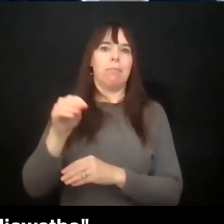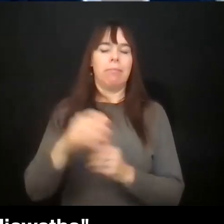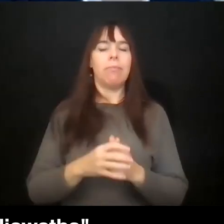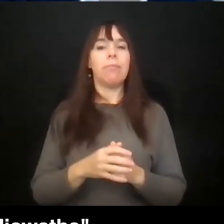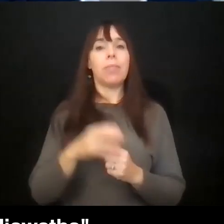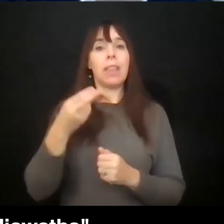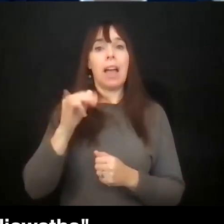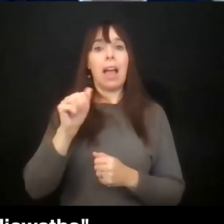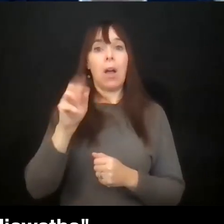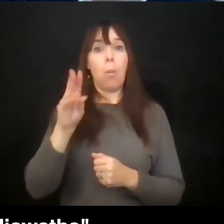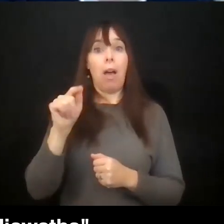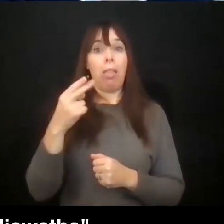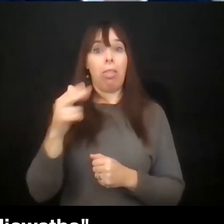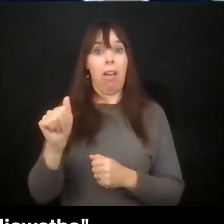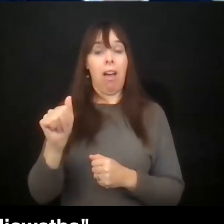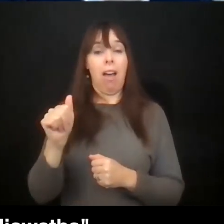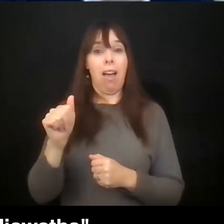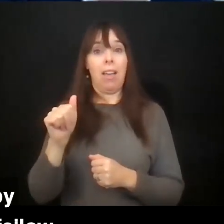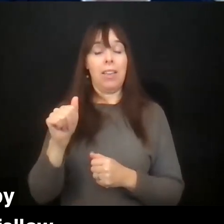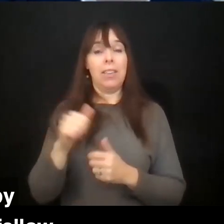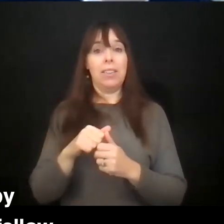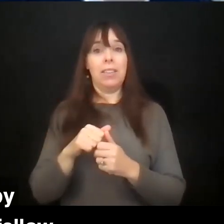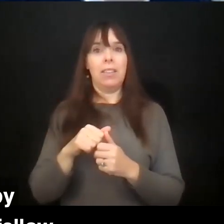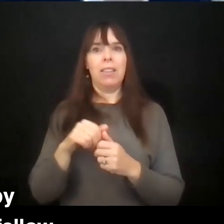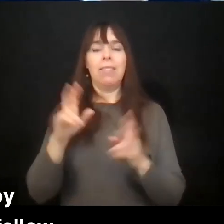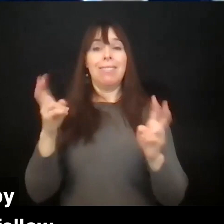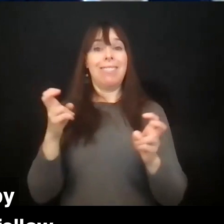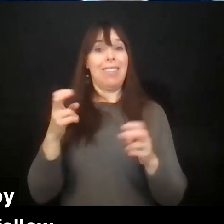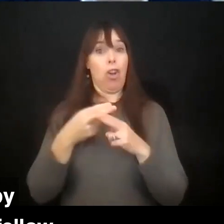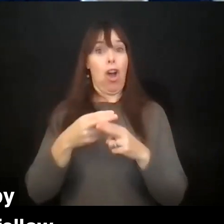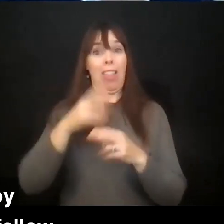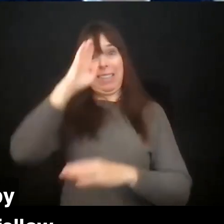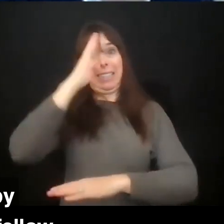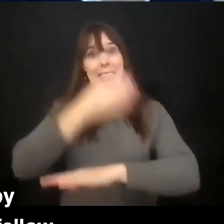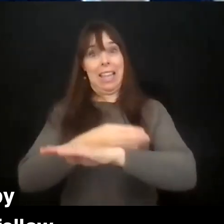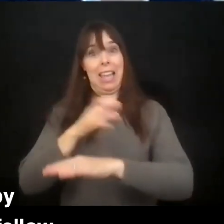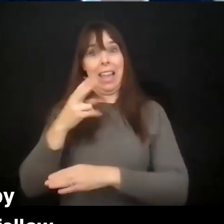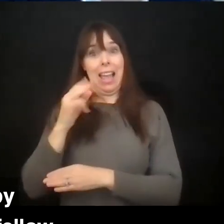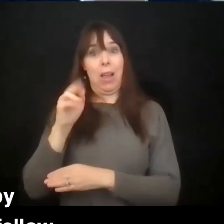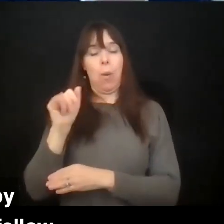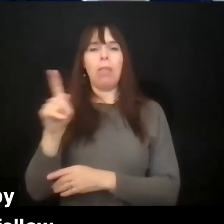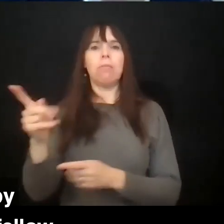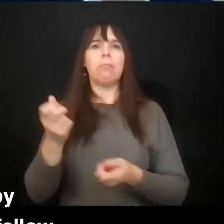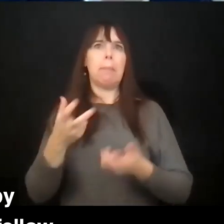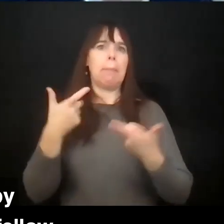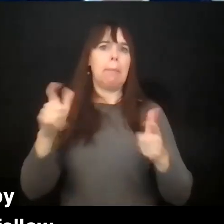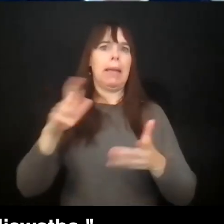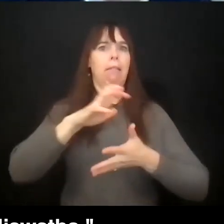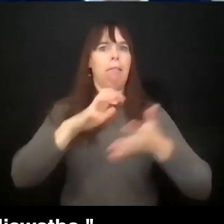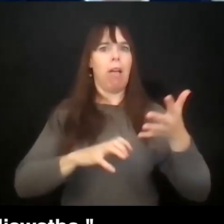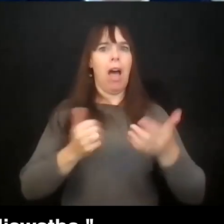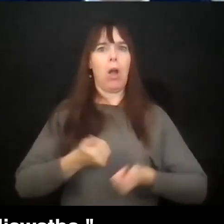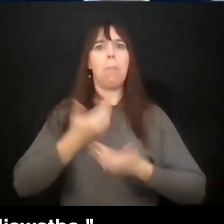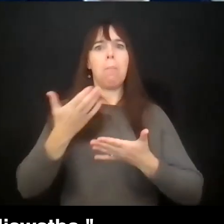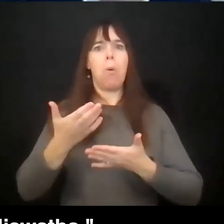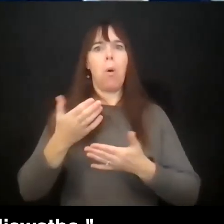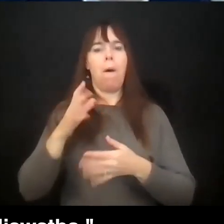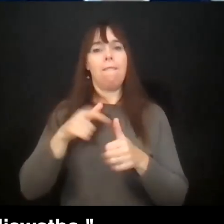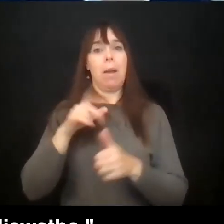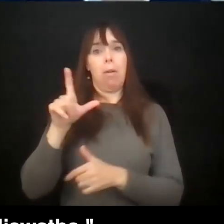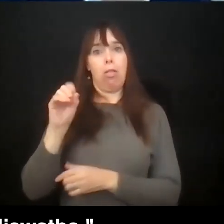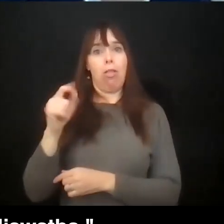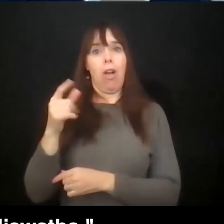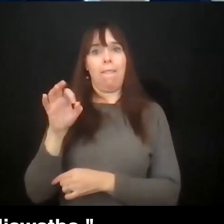Hiawatha, the Song of Hiawatha, was an epic poem by Henry Wadsworth Longfellow. Here is